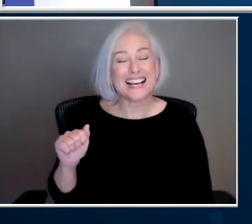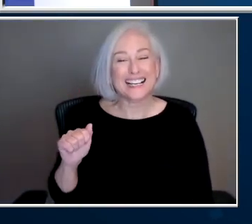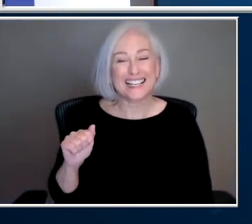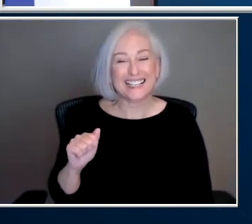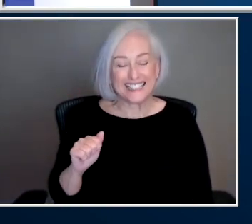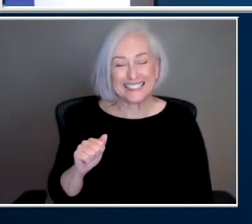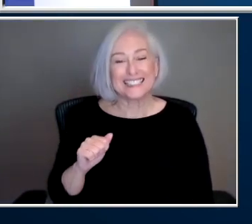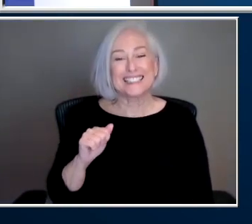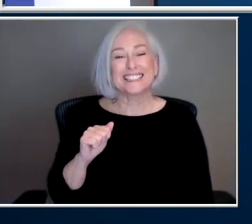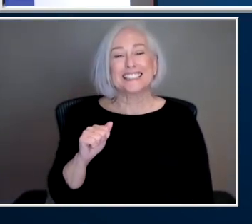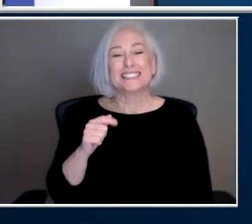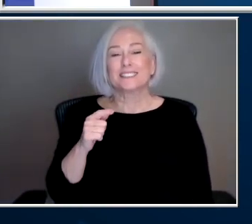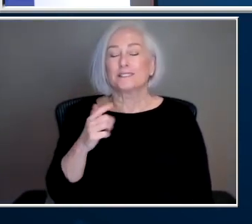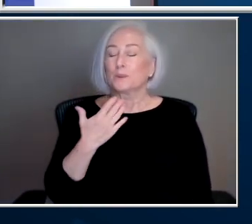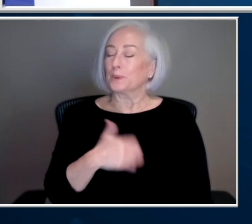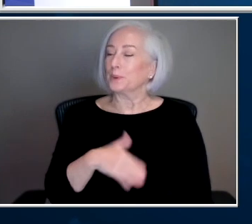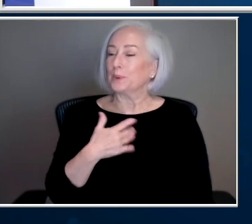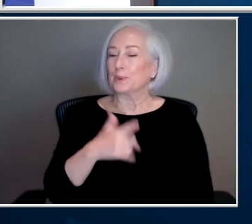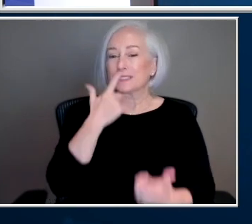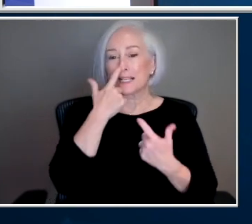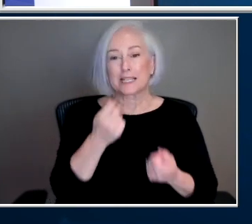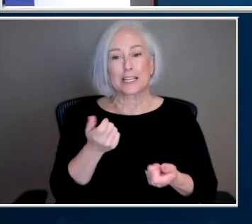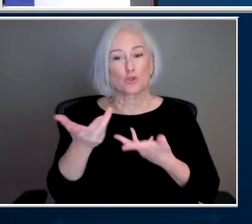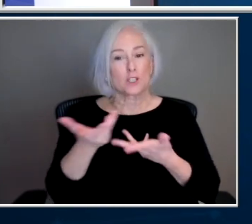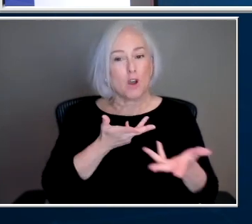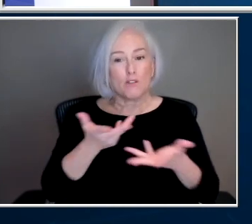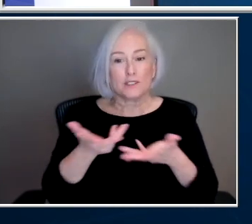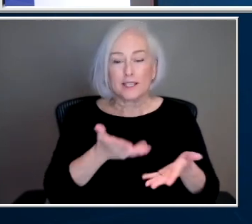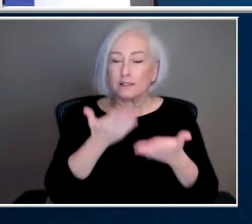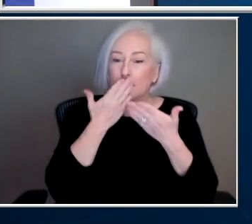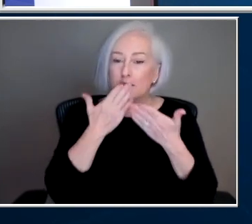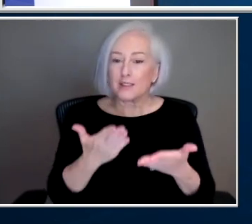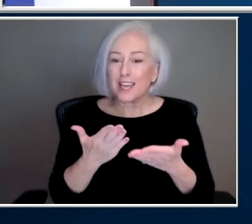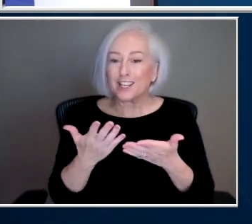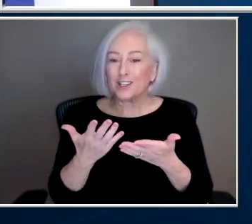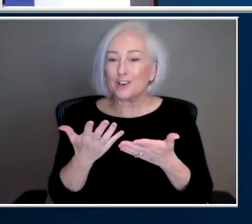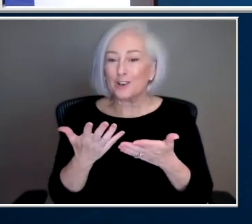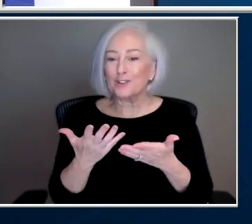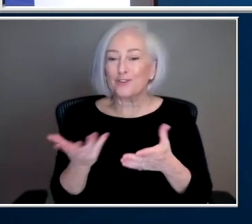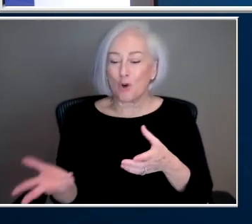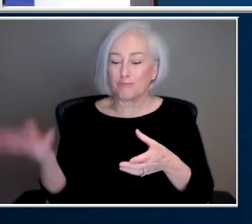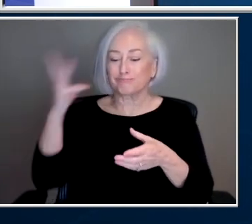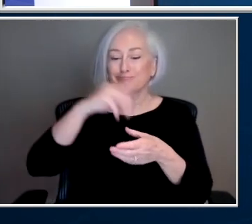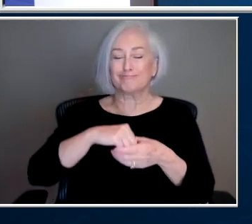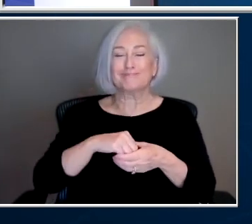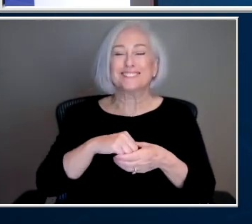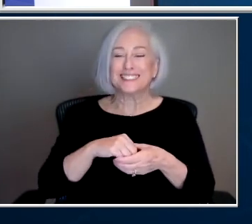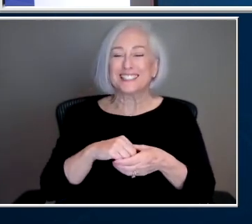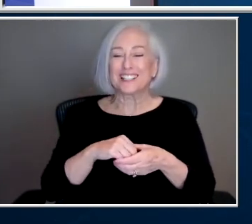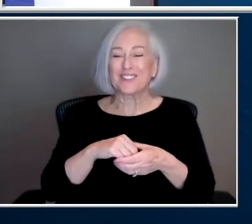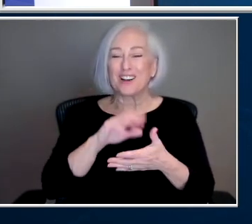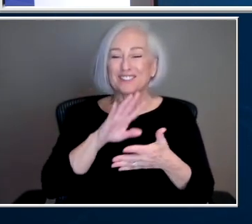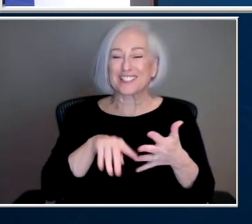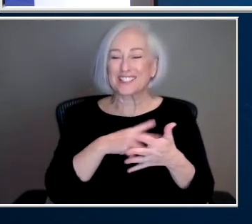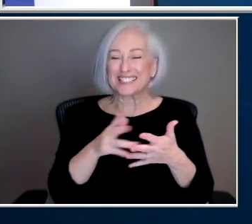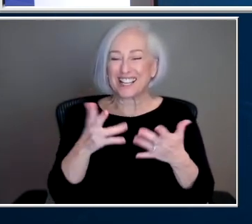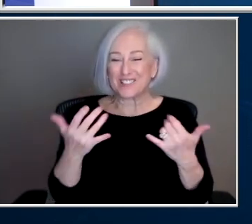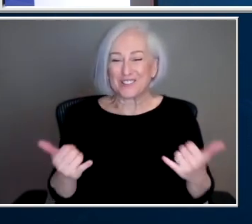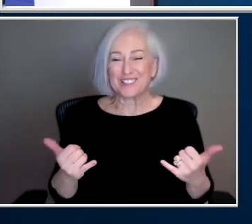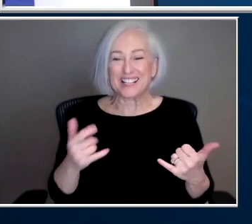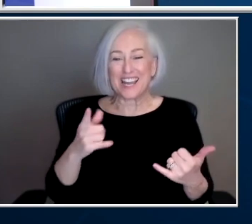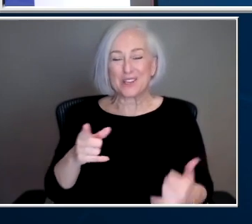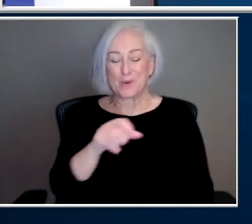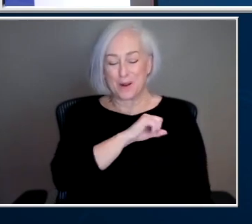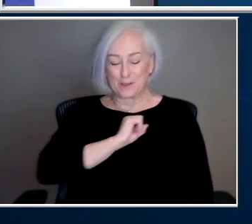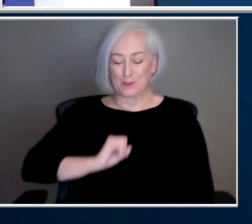this is such an interesting conversation. Again, thank you for fitting us into your schedule today. You're so busy. You're like a superwoman. What do you want